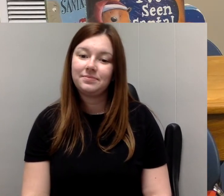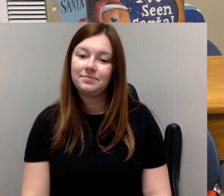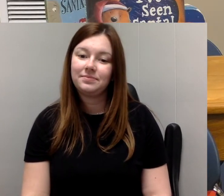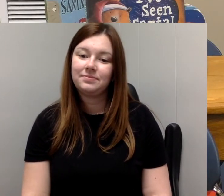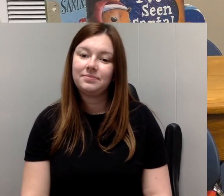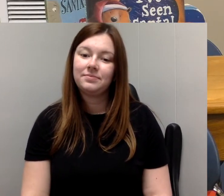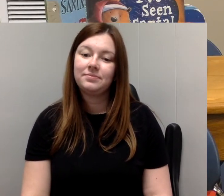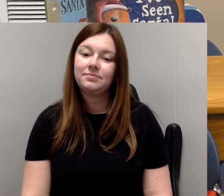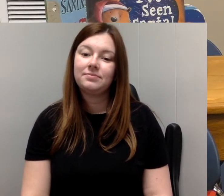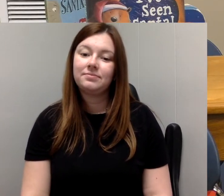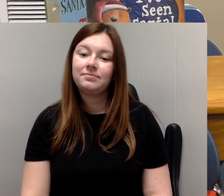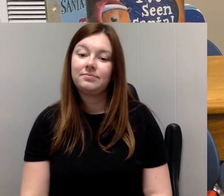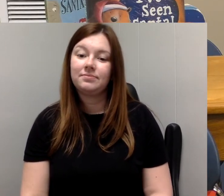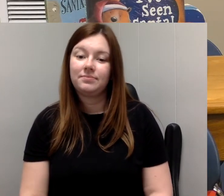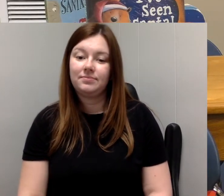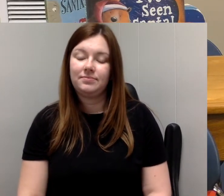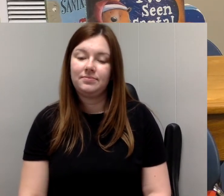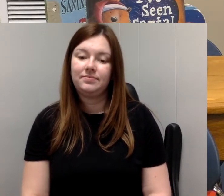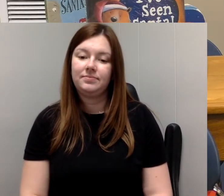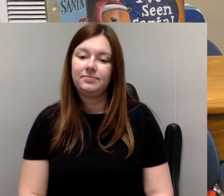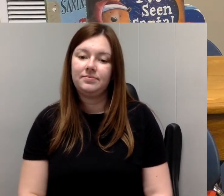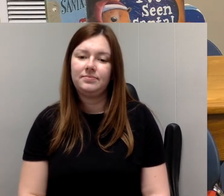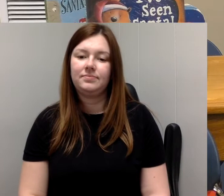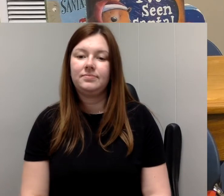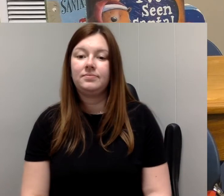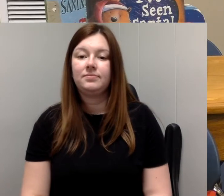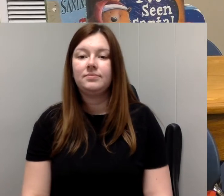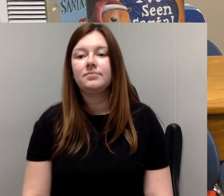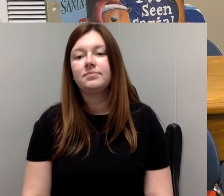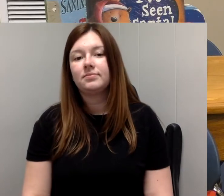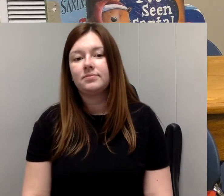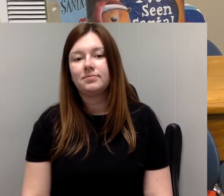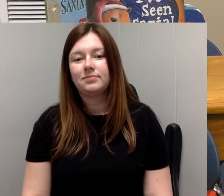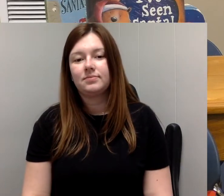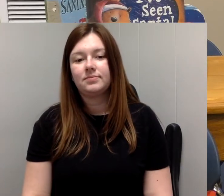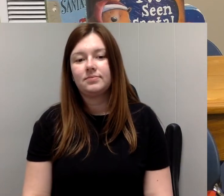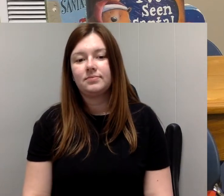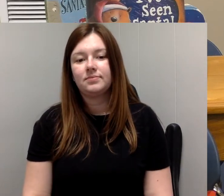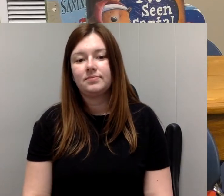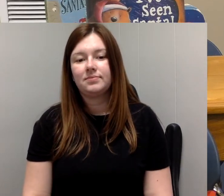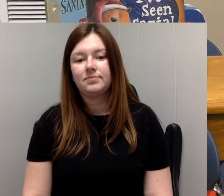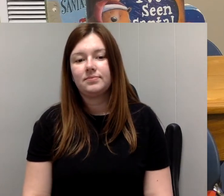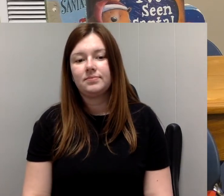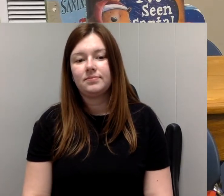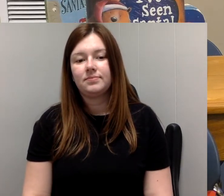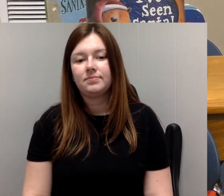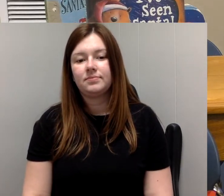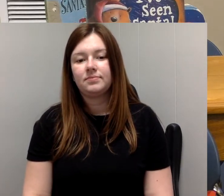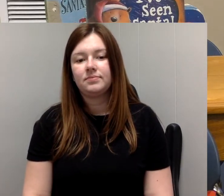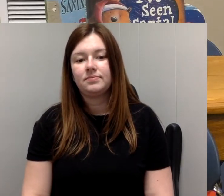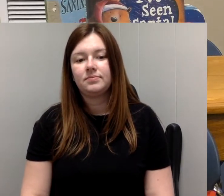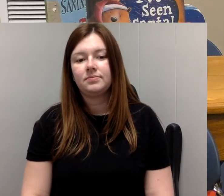Okay, get memories here.